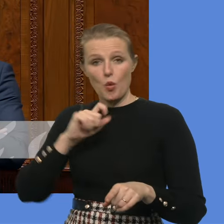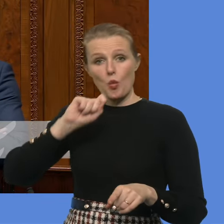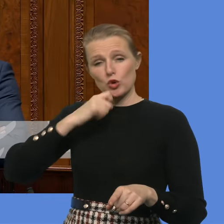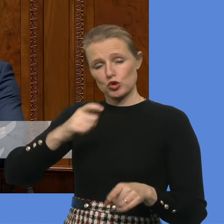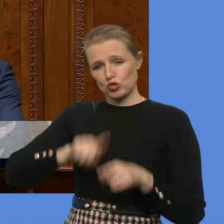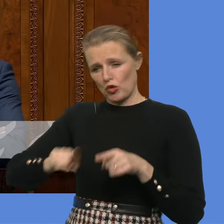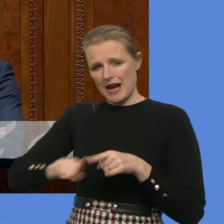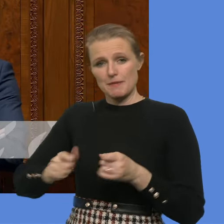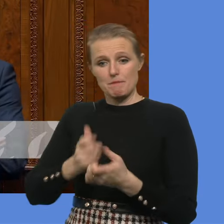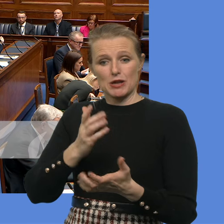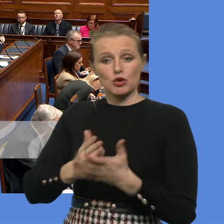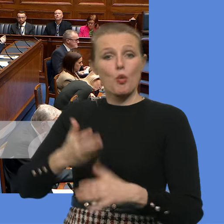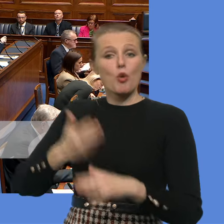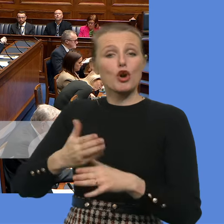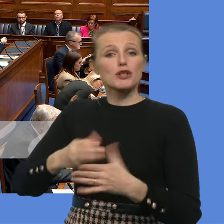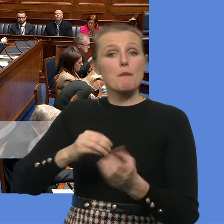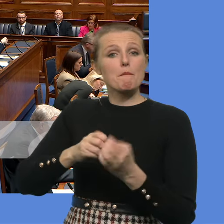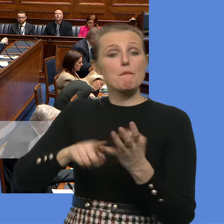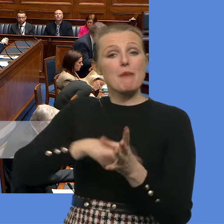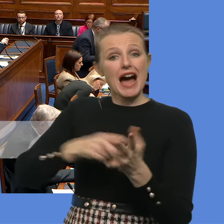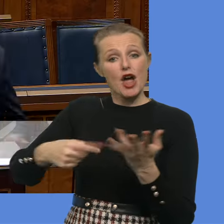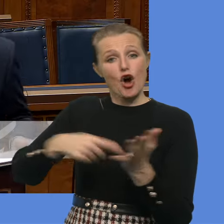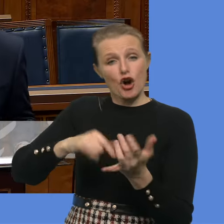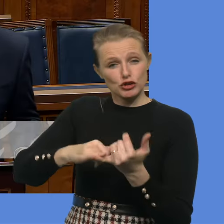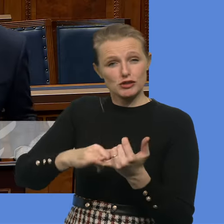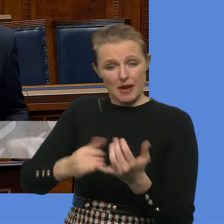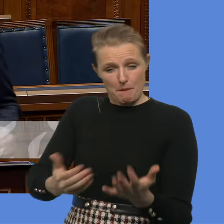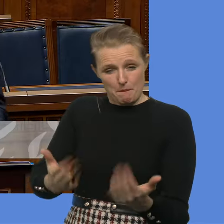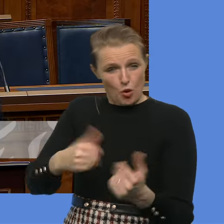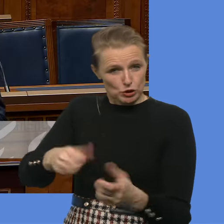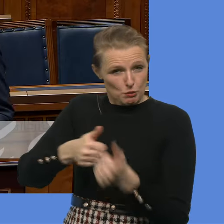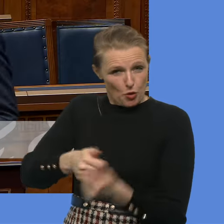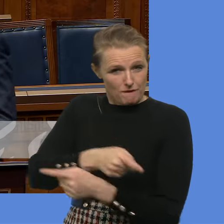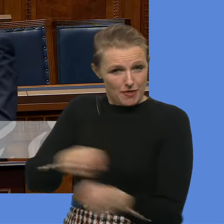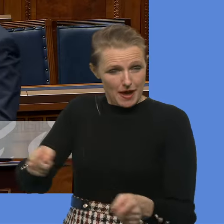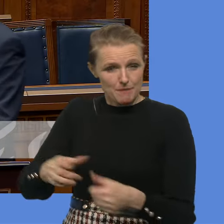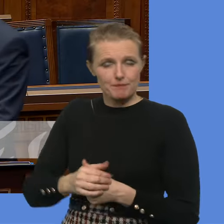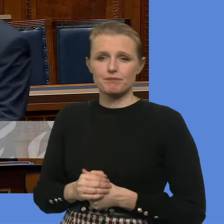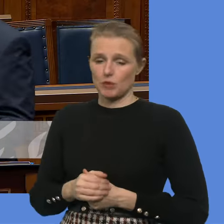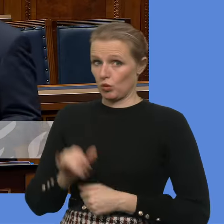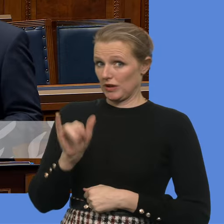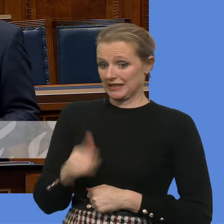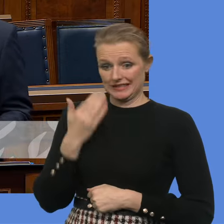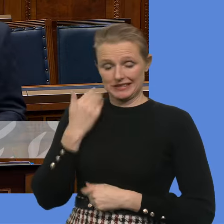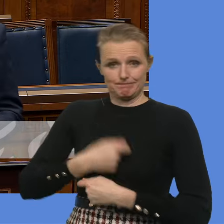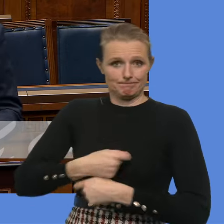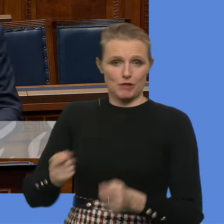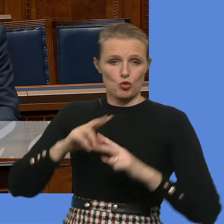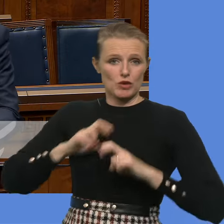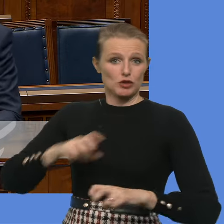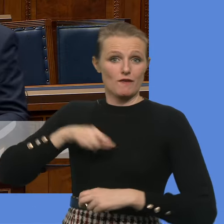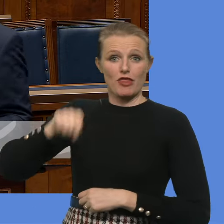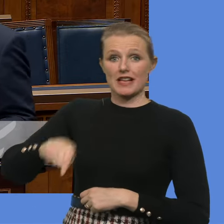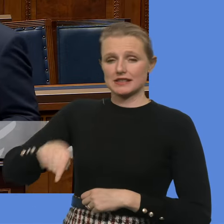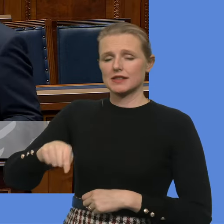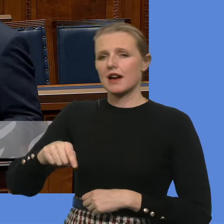support for workers' buyouts? Minister. Yes, I have commissioned a piece of research on this. I am aware